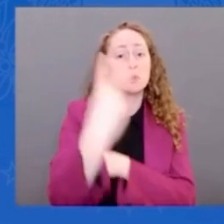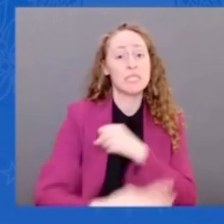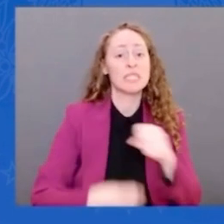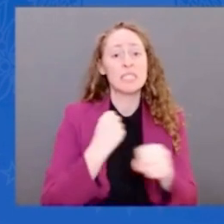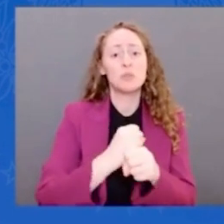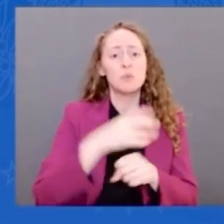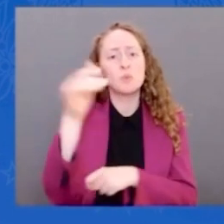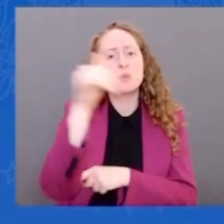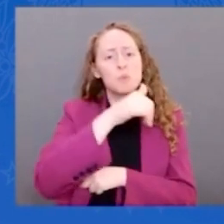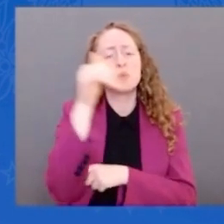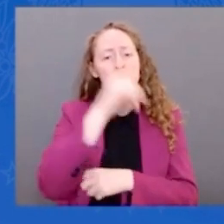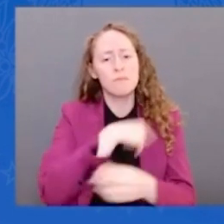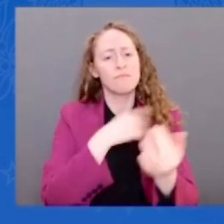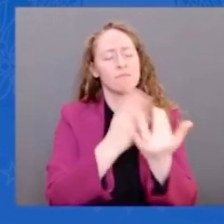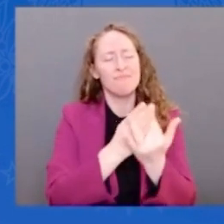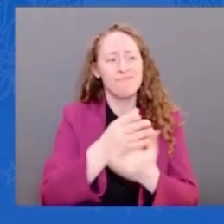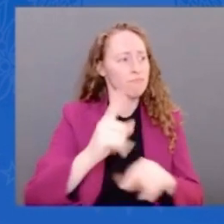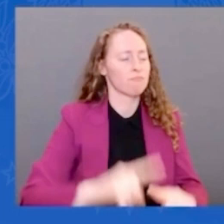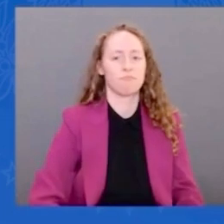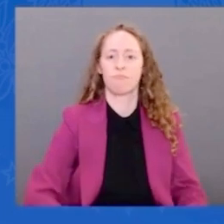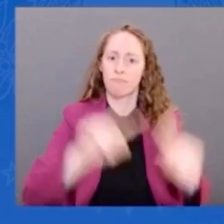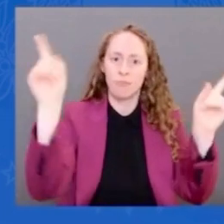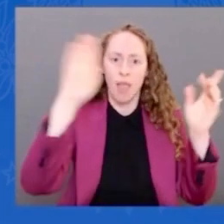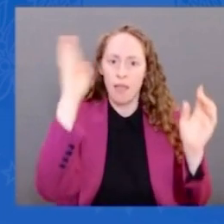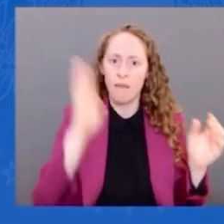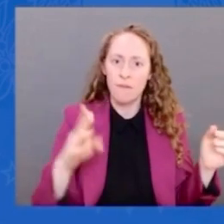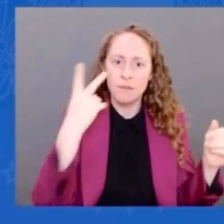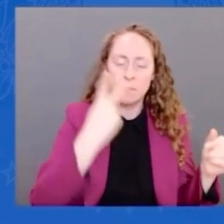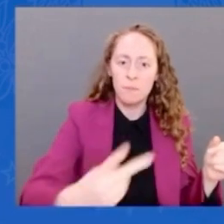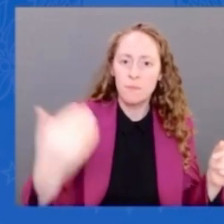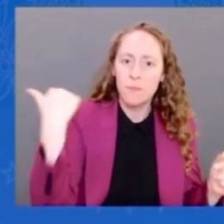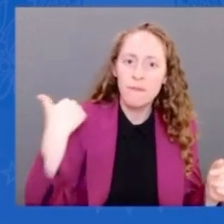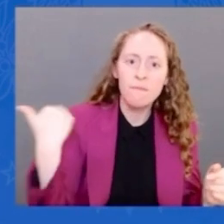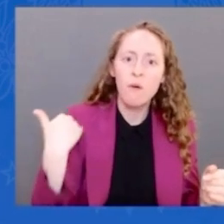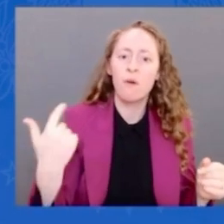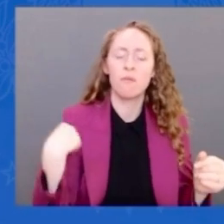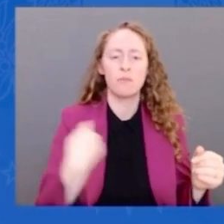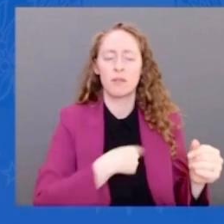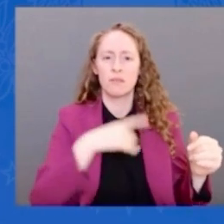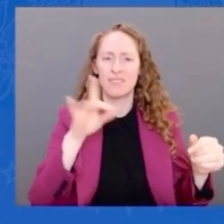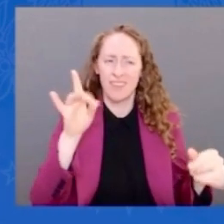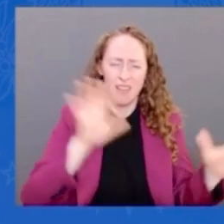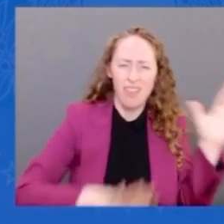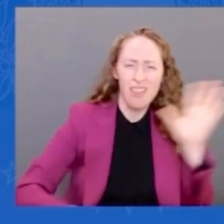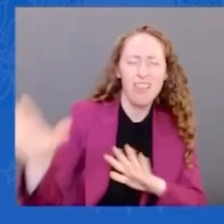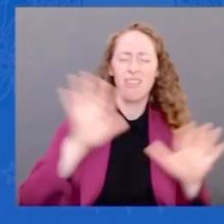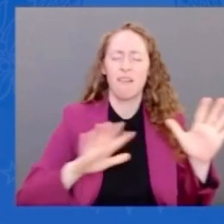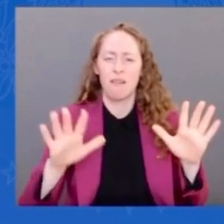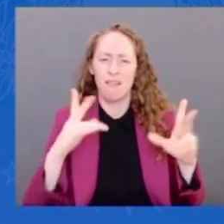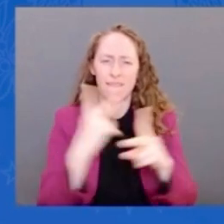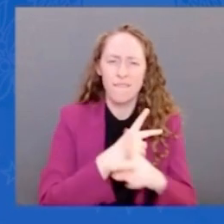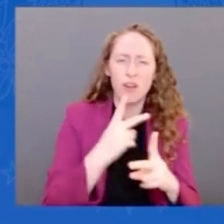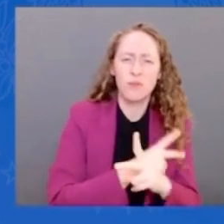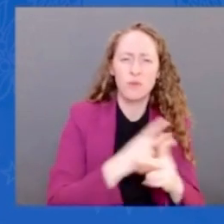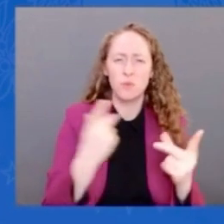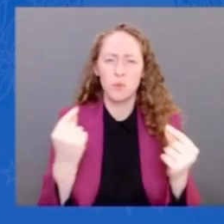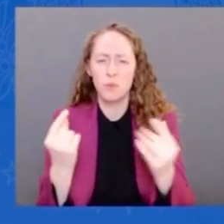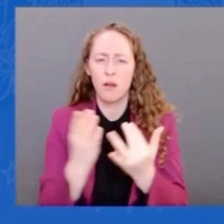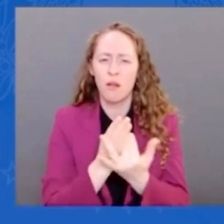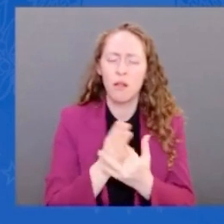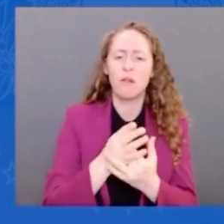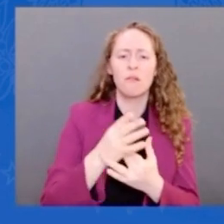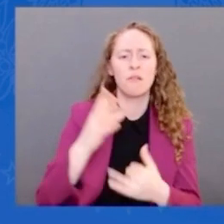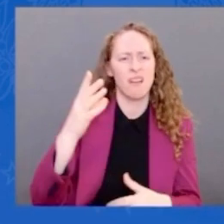and unsettling times. We face much grief and heartache during this